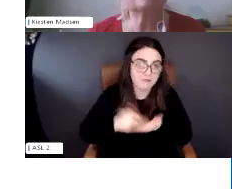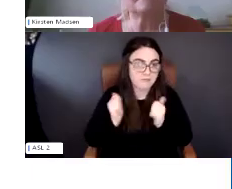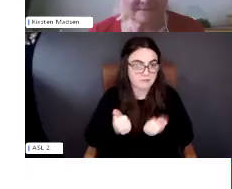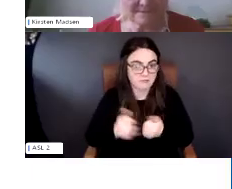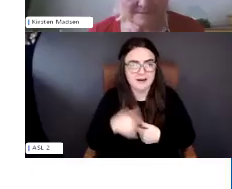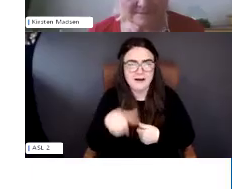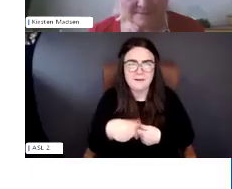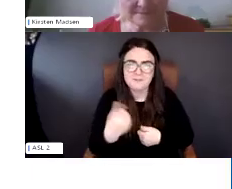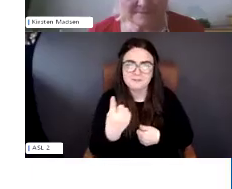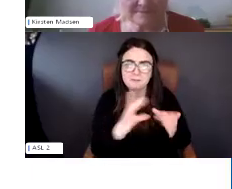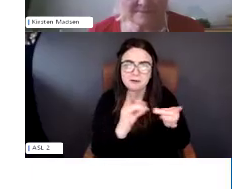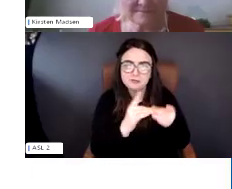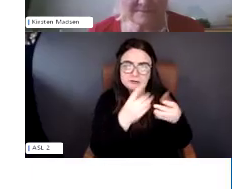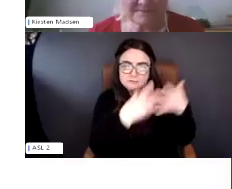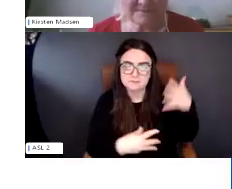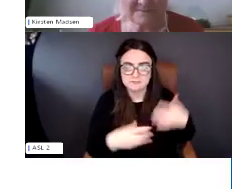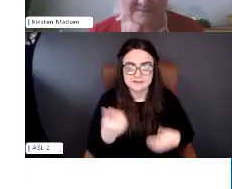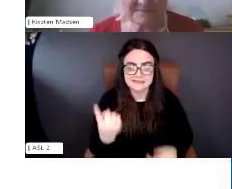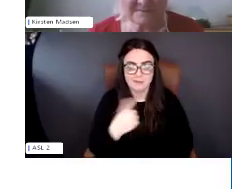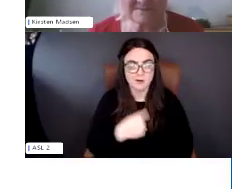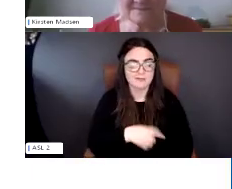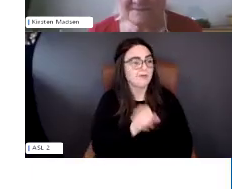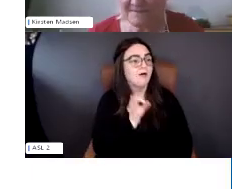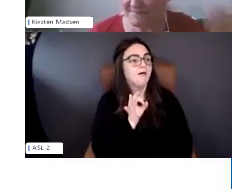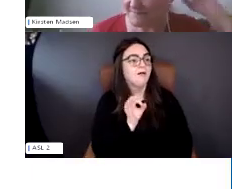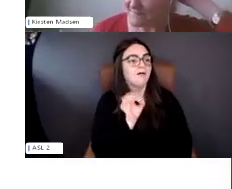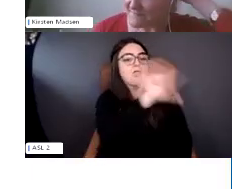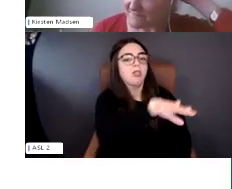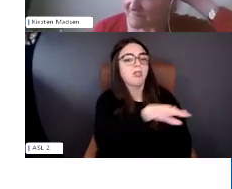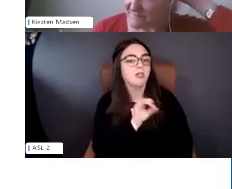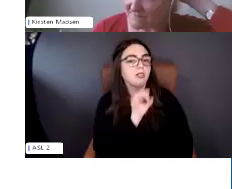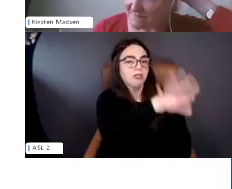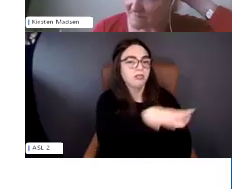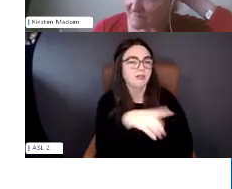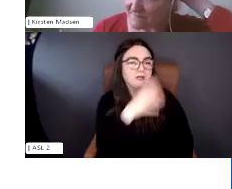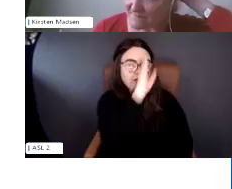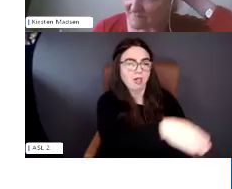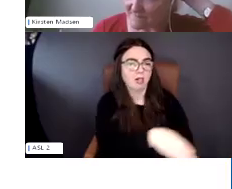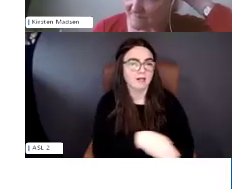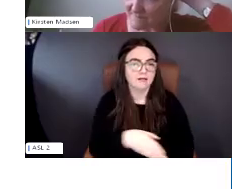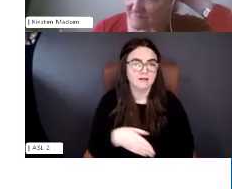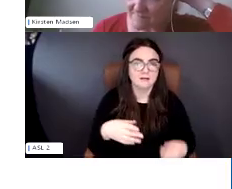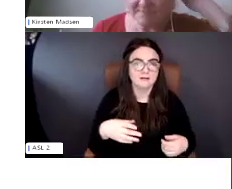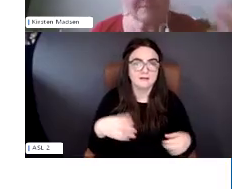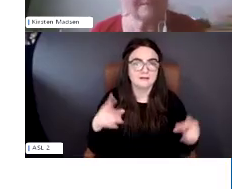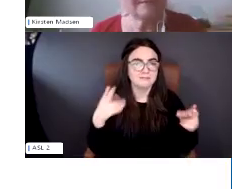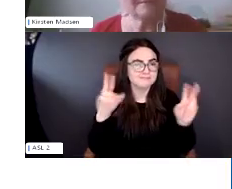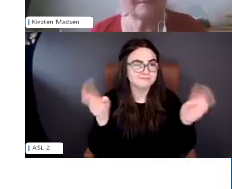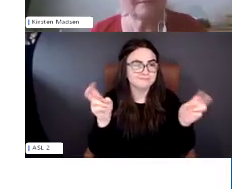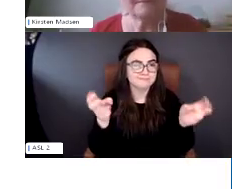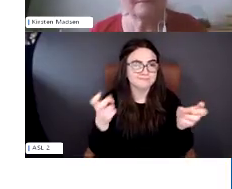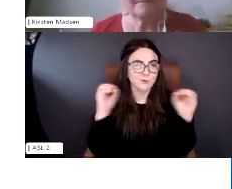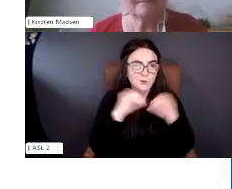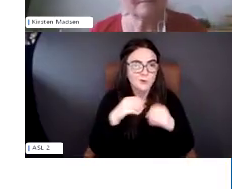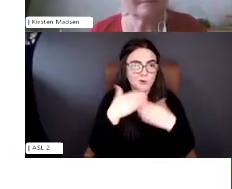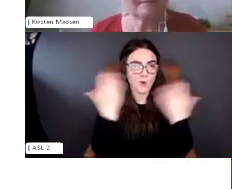a person's often accused of speaking out with no filters, is that considered bullying or similar